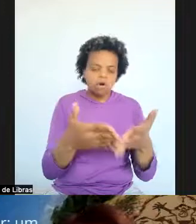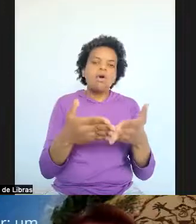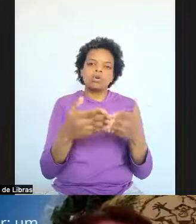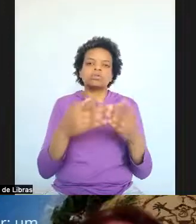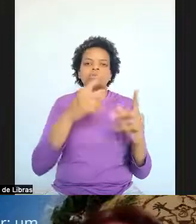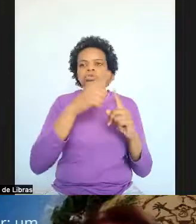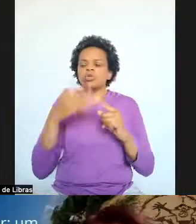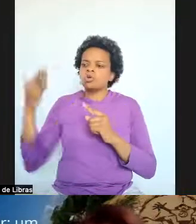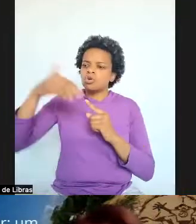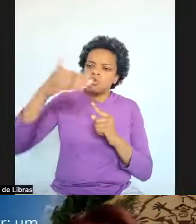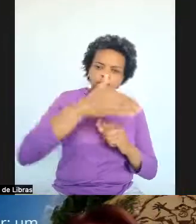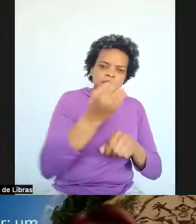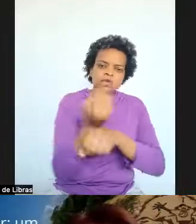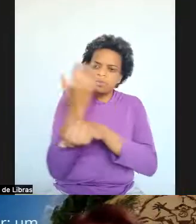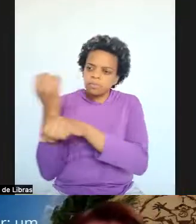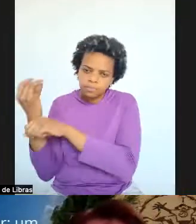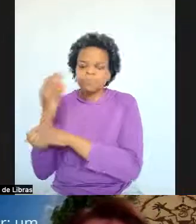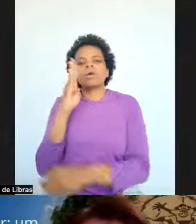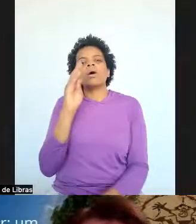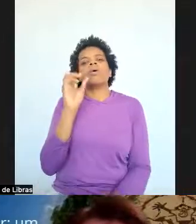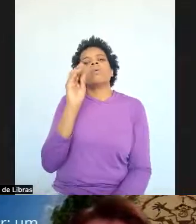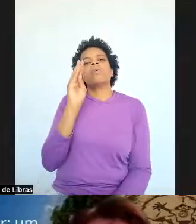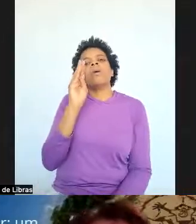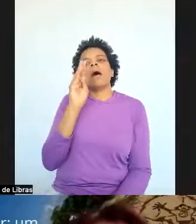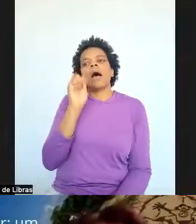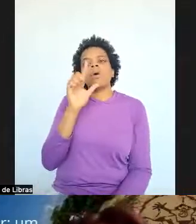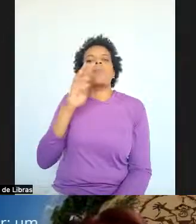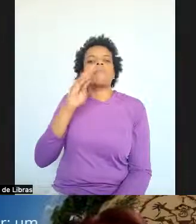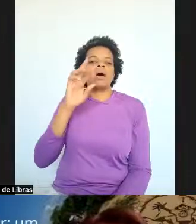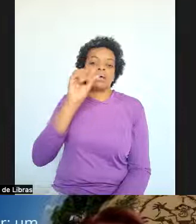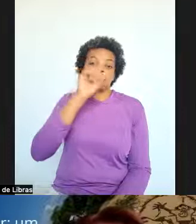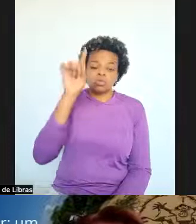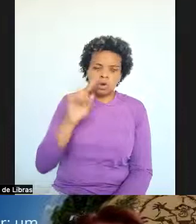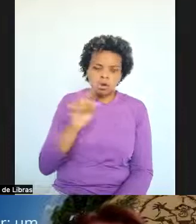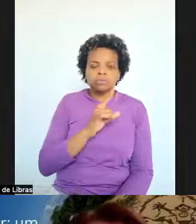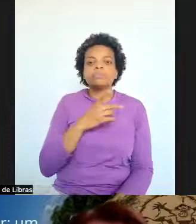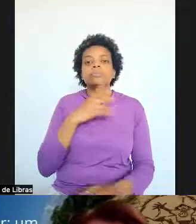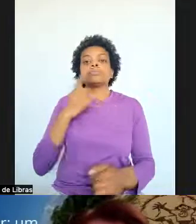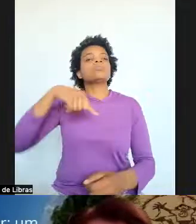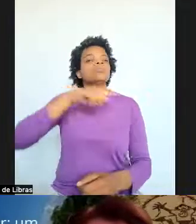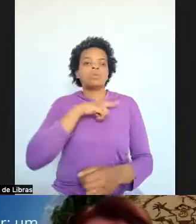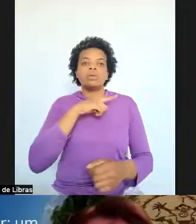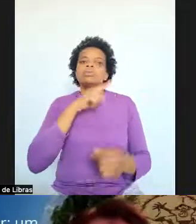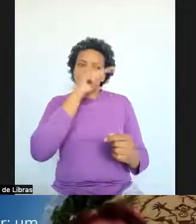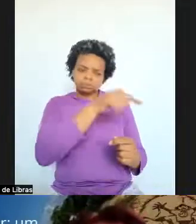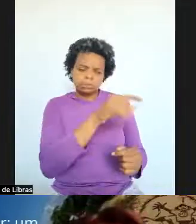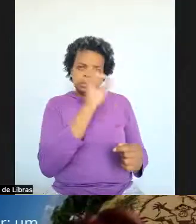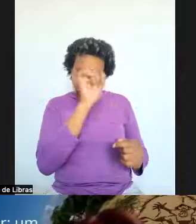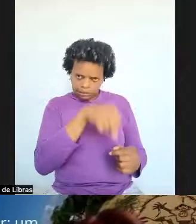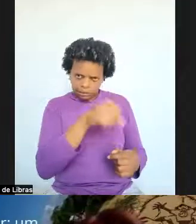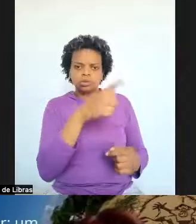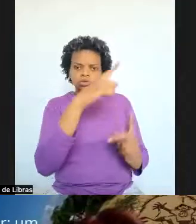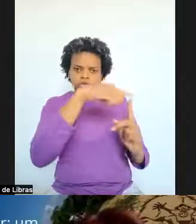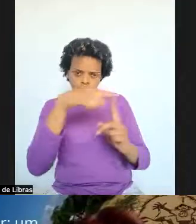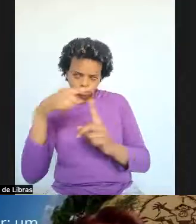work for the conservation of these species of the dolphin, the whale, and albatrosses, but that's not quite our objective.